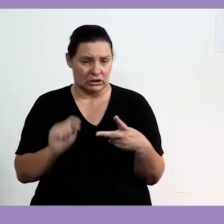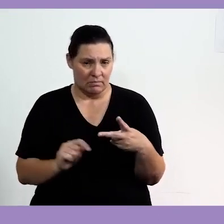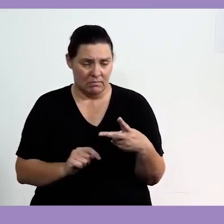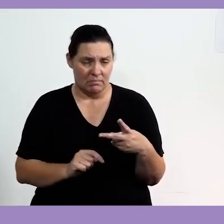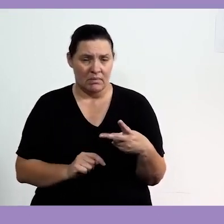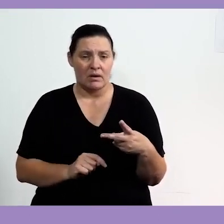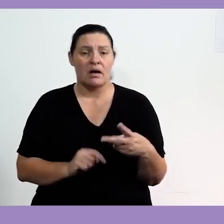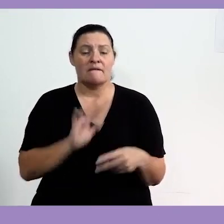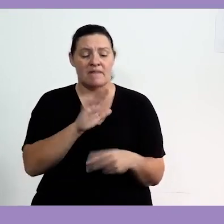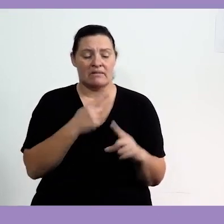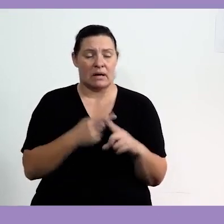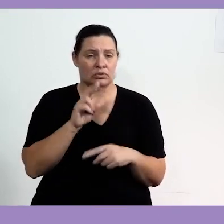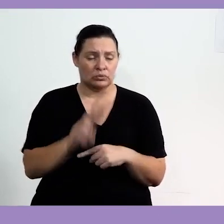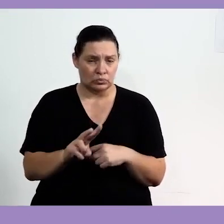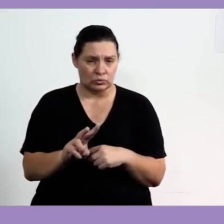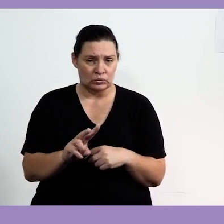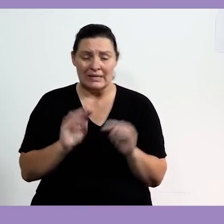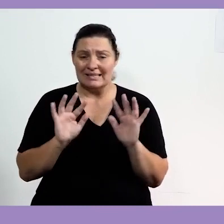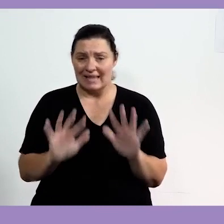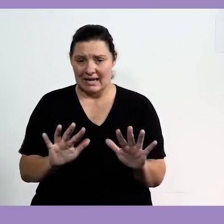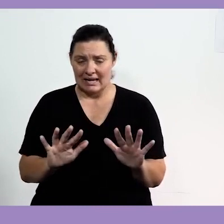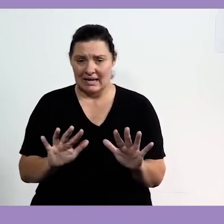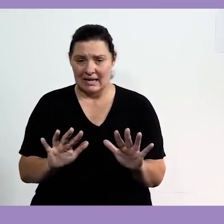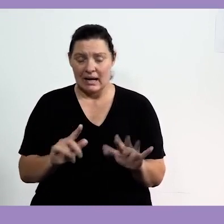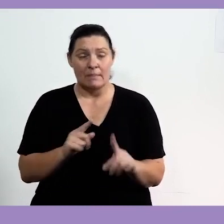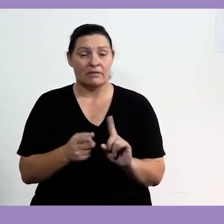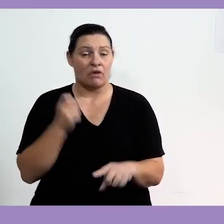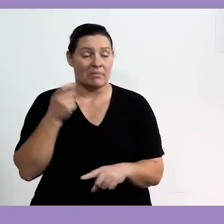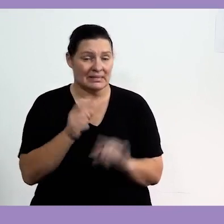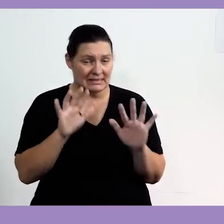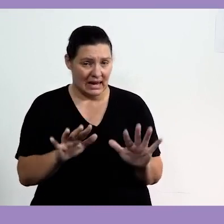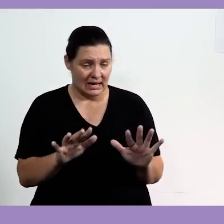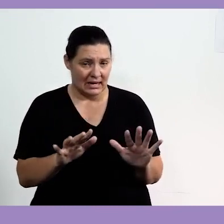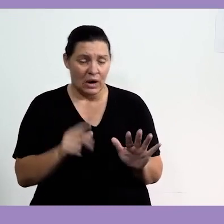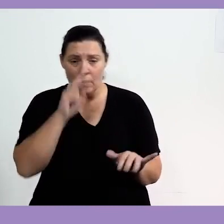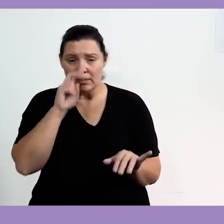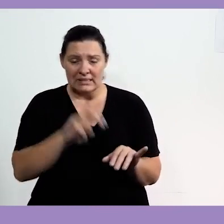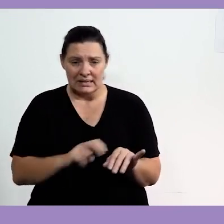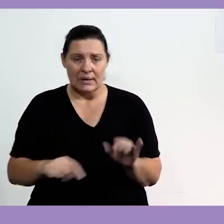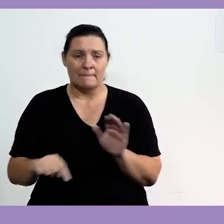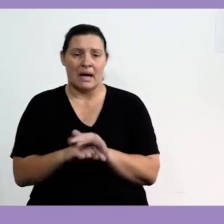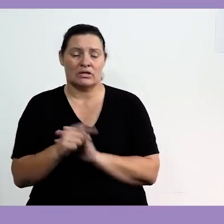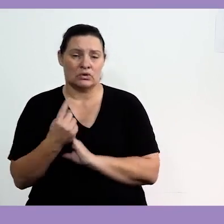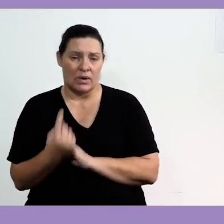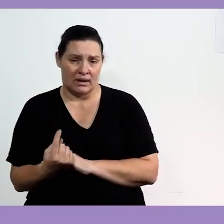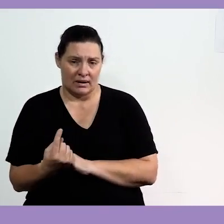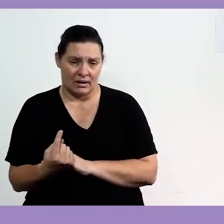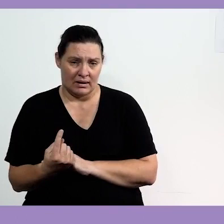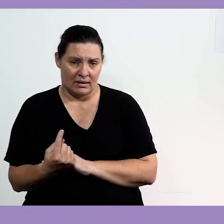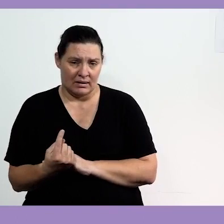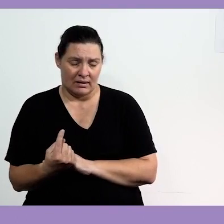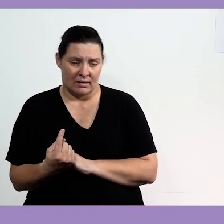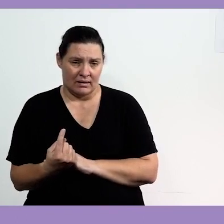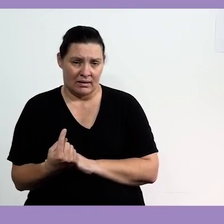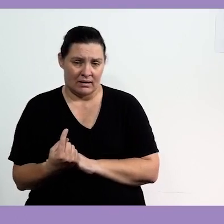term that we are working with. And then 5 multiplied by 2 is 10. But now from this 10, I need to get to the second